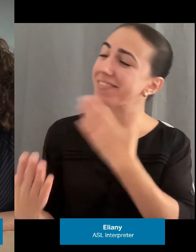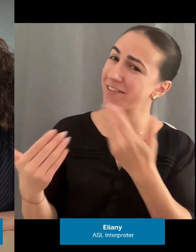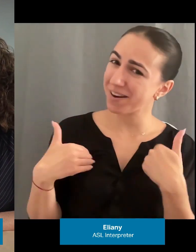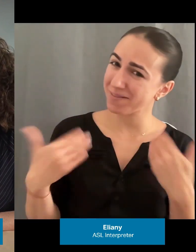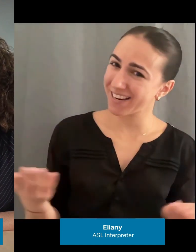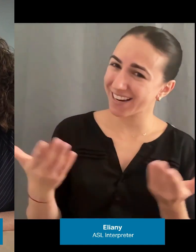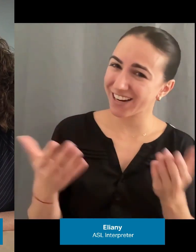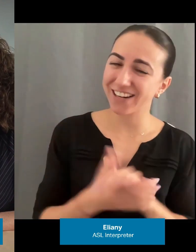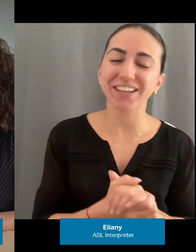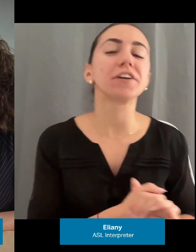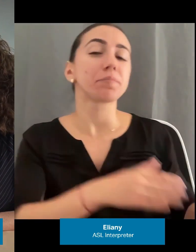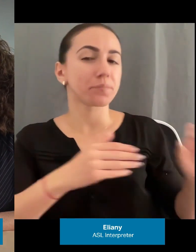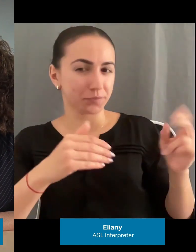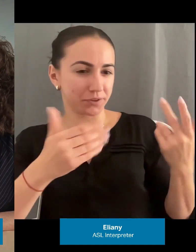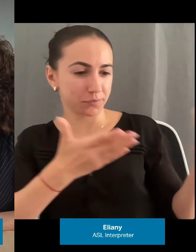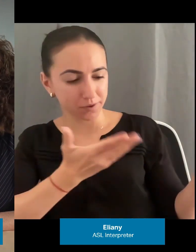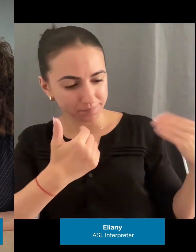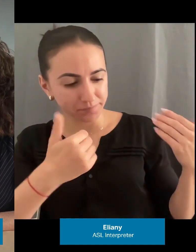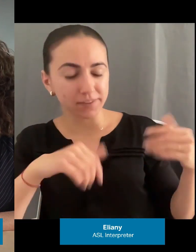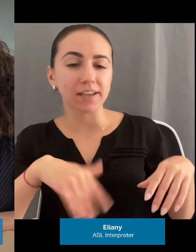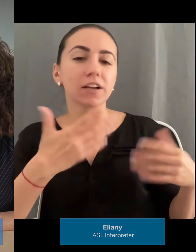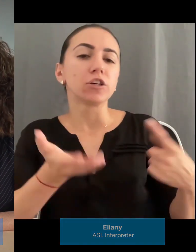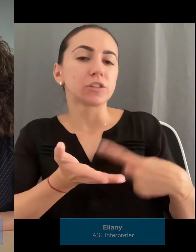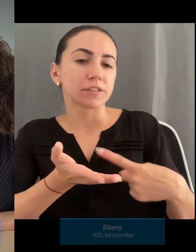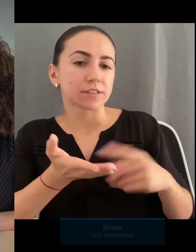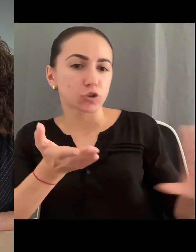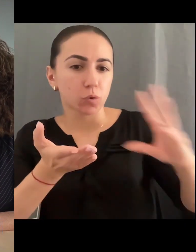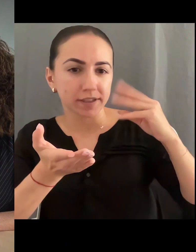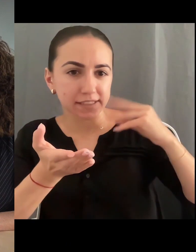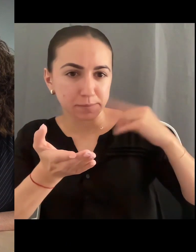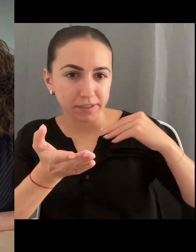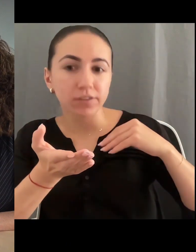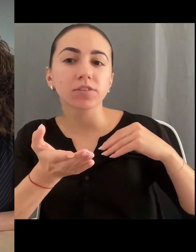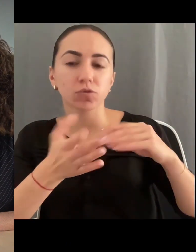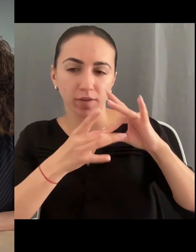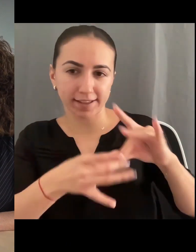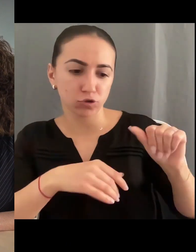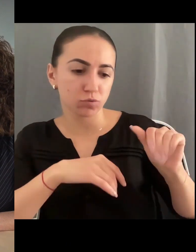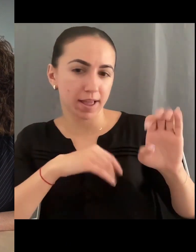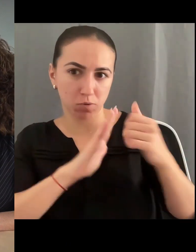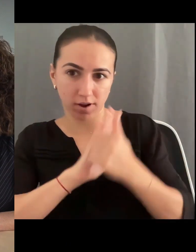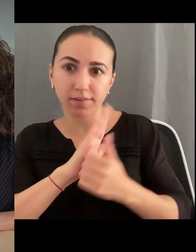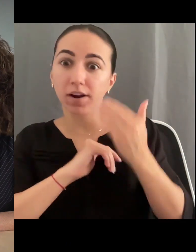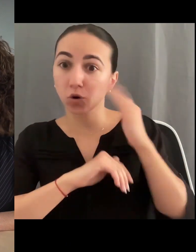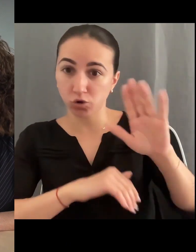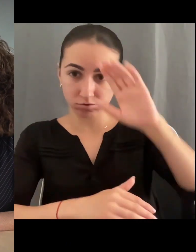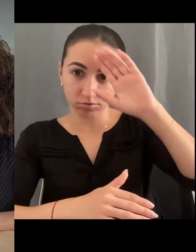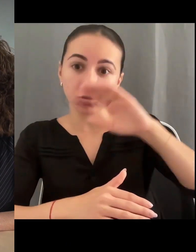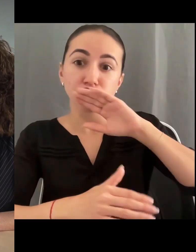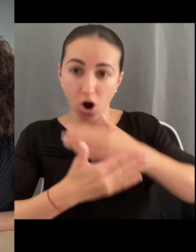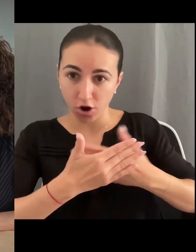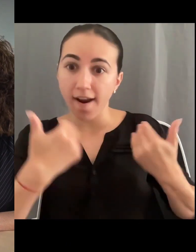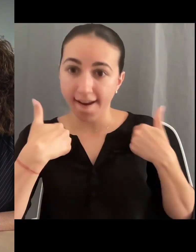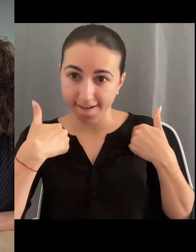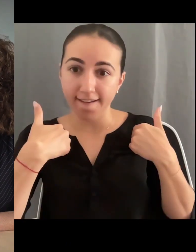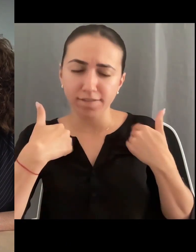me. So we brought you on to tell a little bit about your experience as it comes to ABLE accounts. I know your daughter has one. Can you